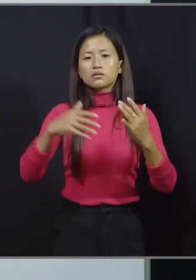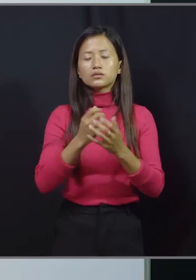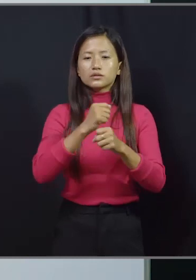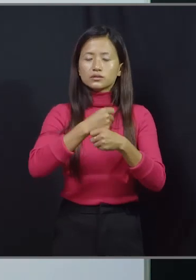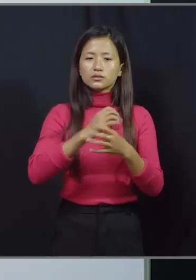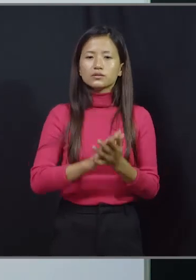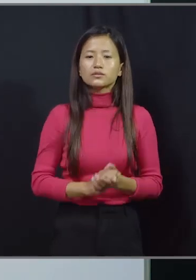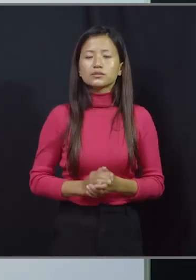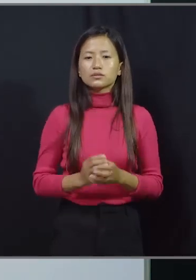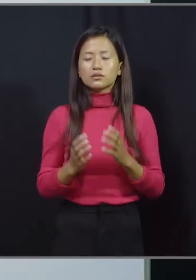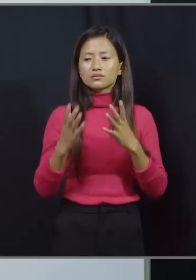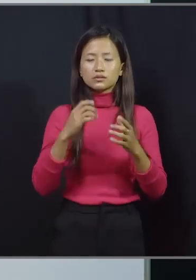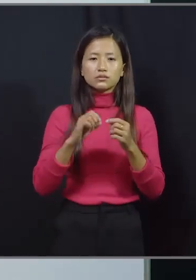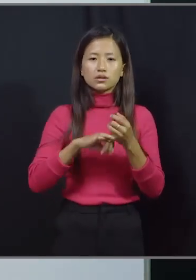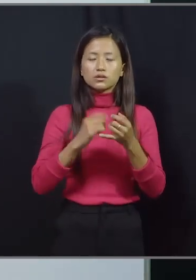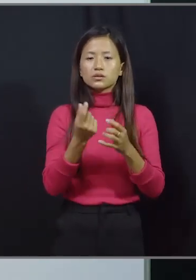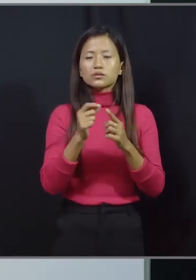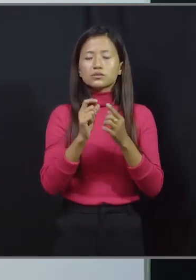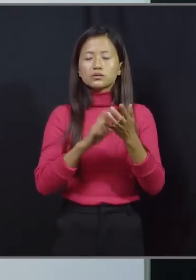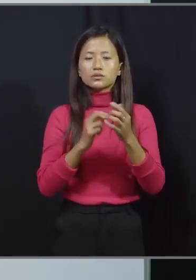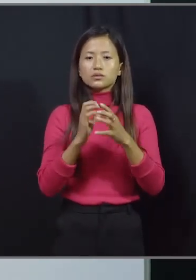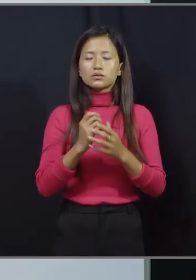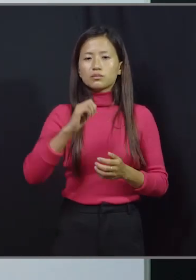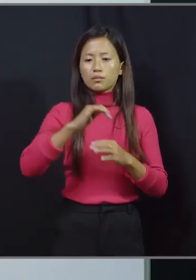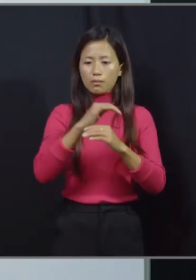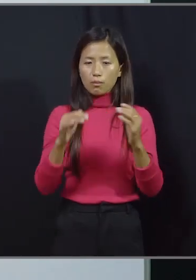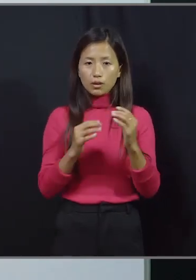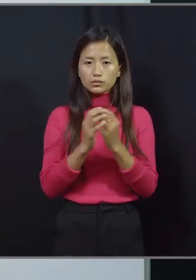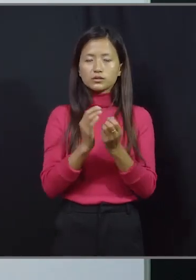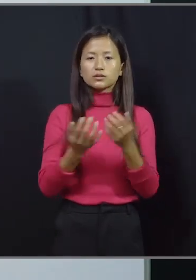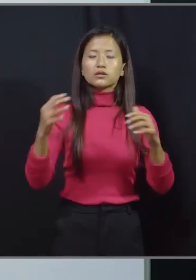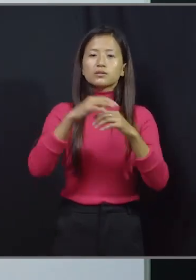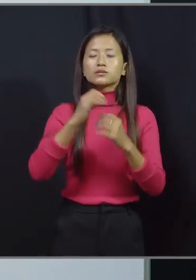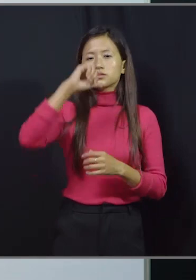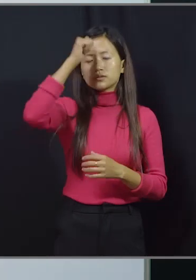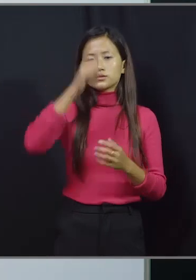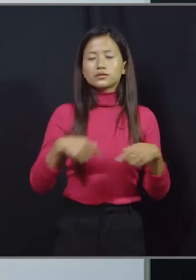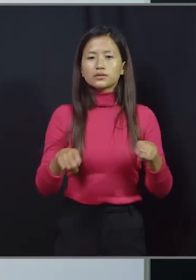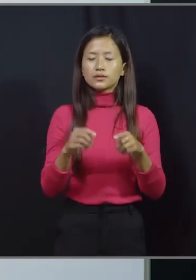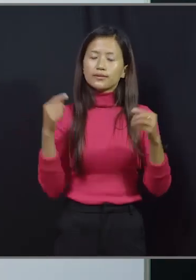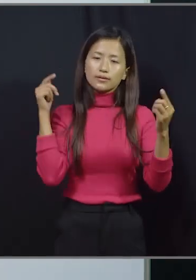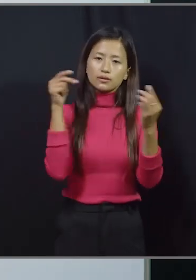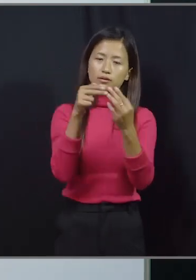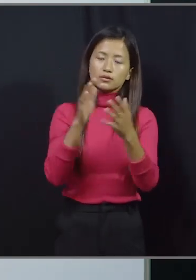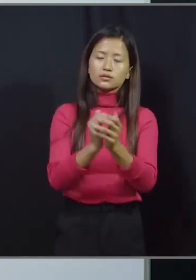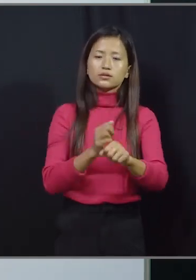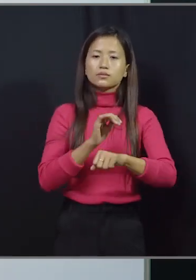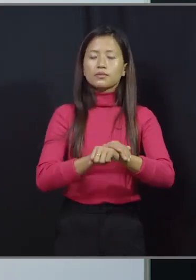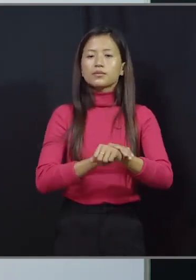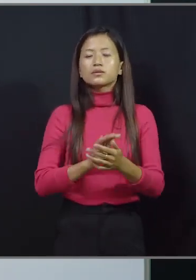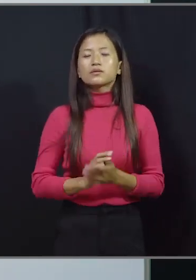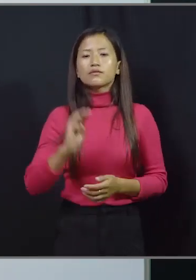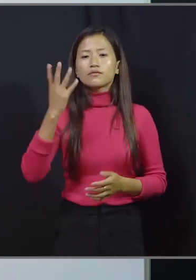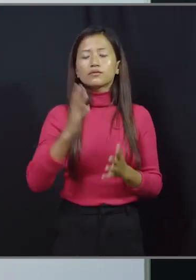created a suspicious among the Indians against the British. The fourth point is